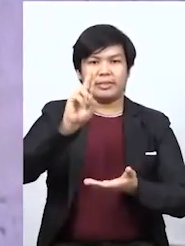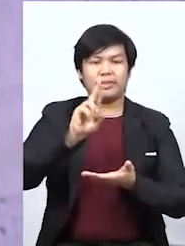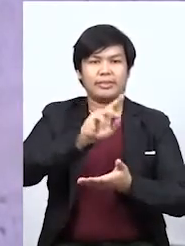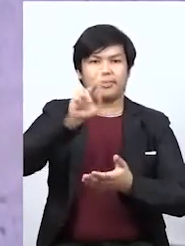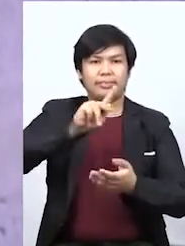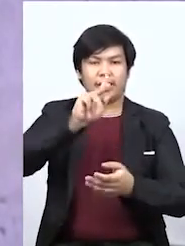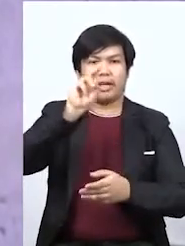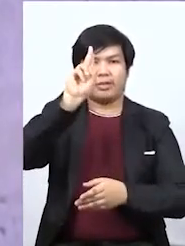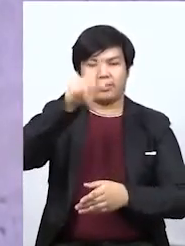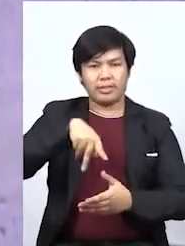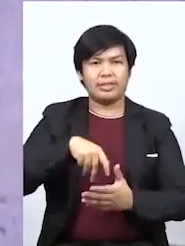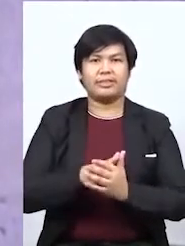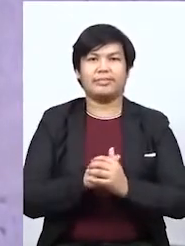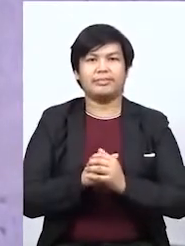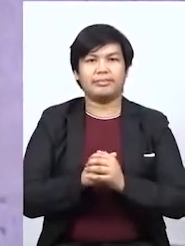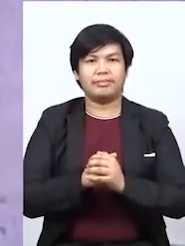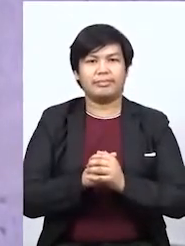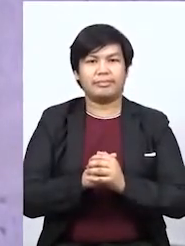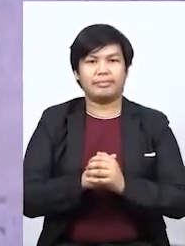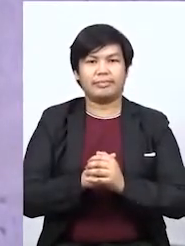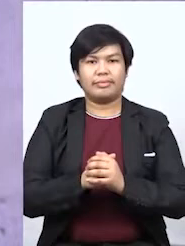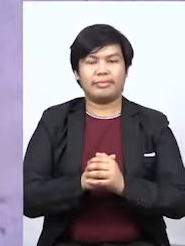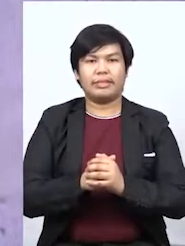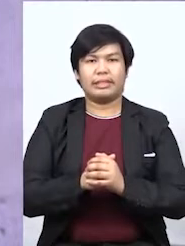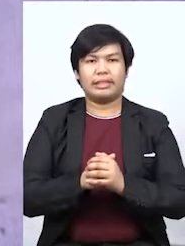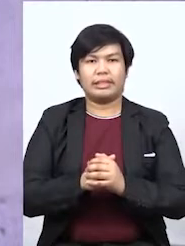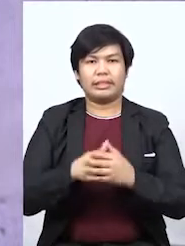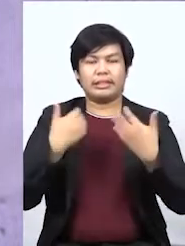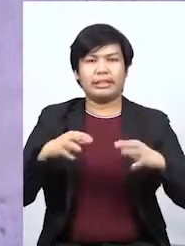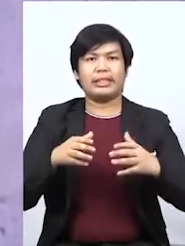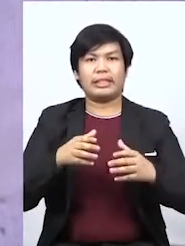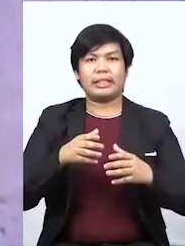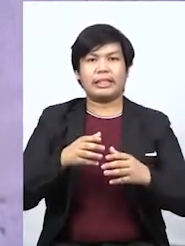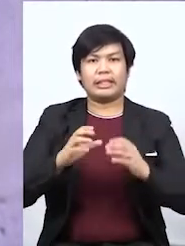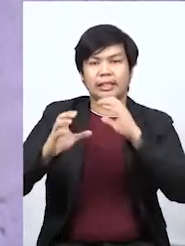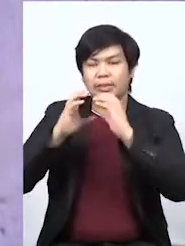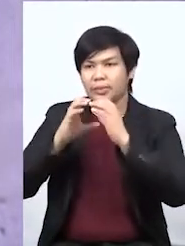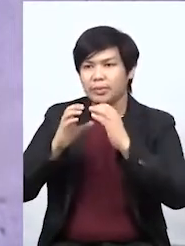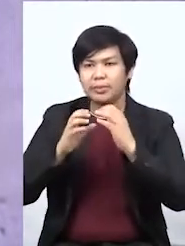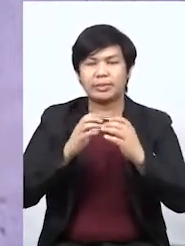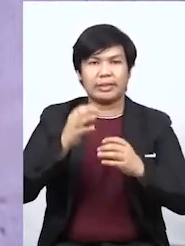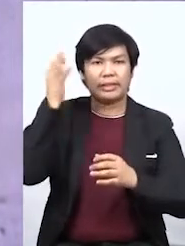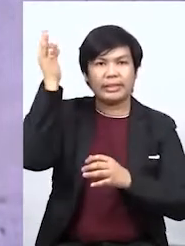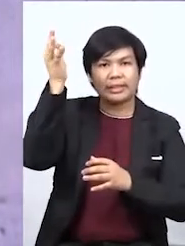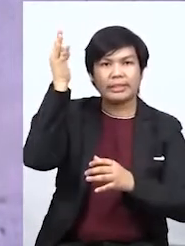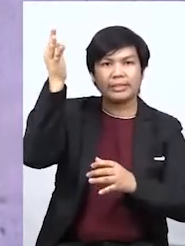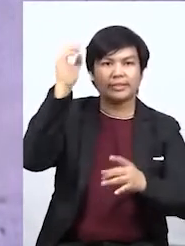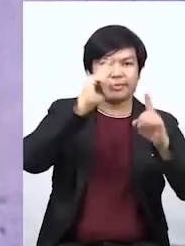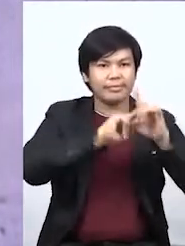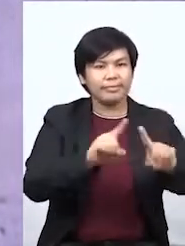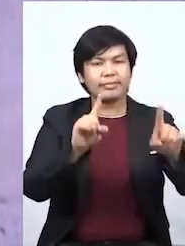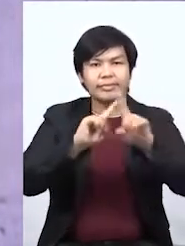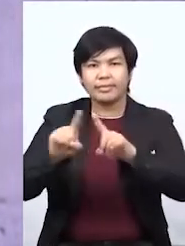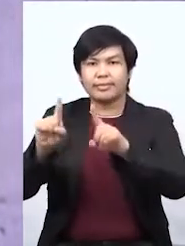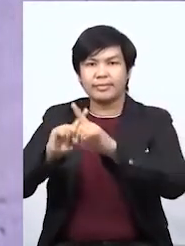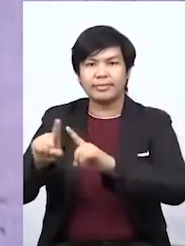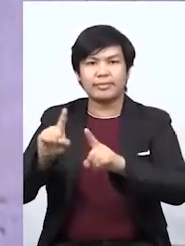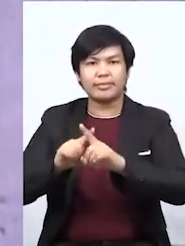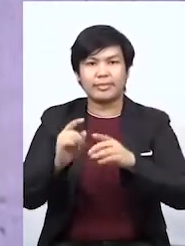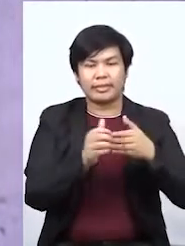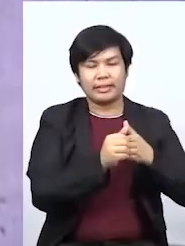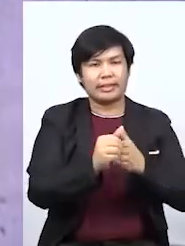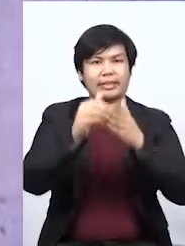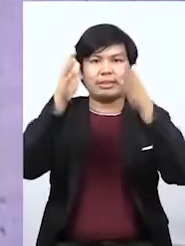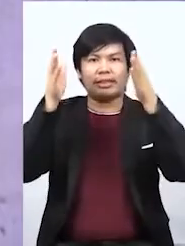the Philippines he has spoken in various conferences and seminars on topics with